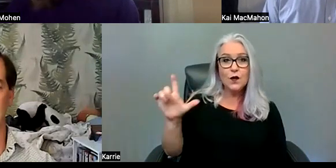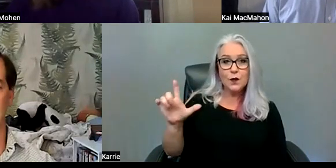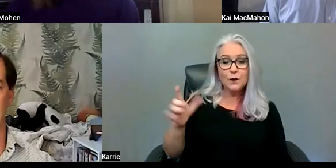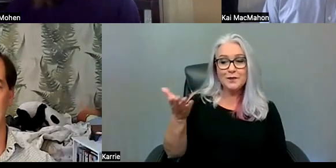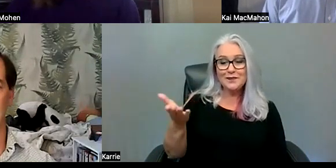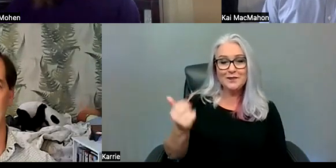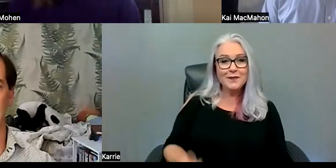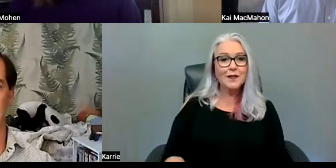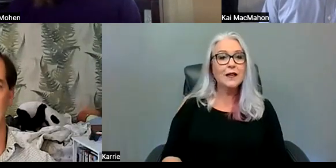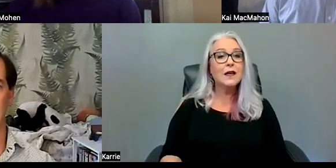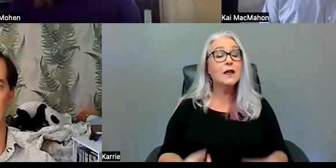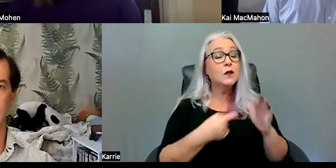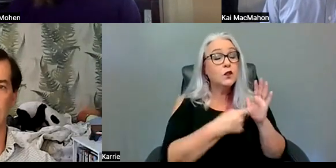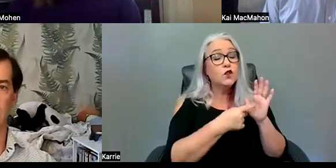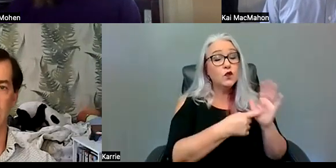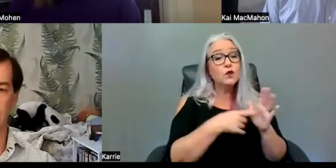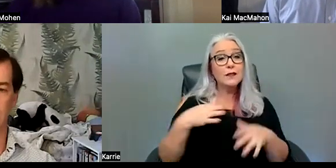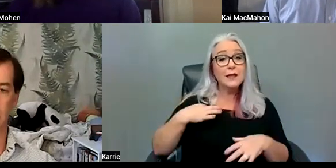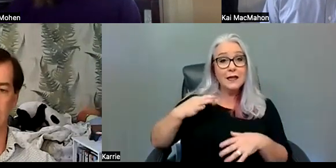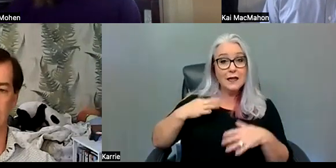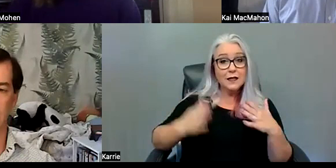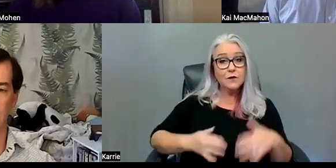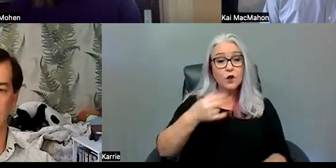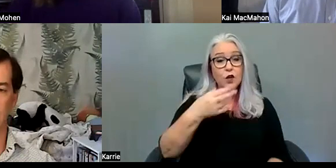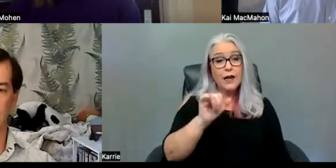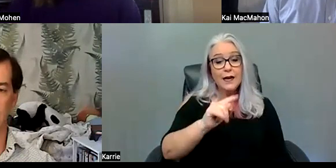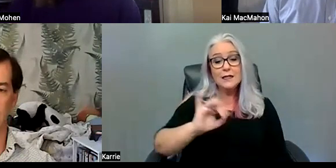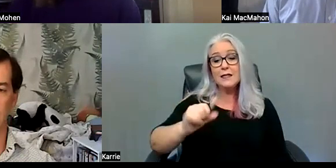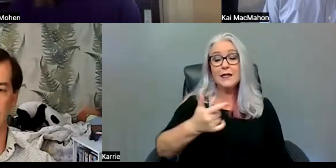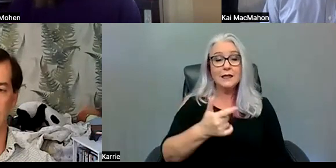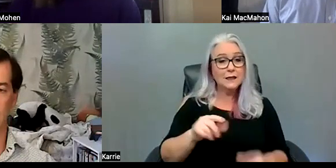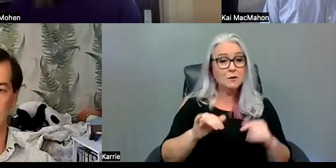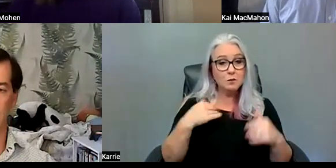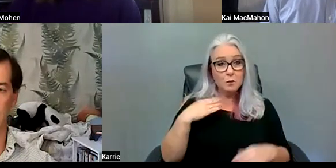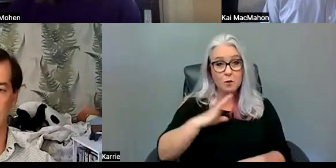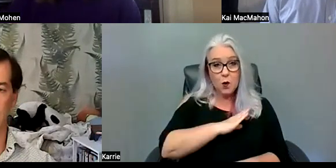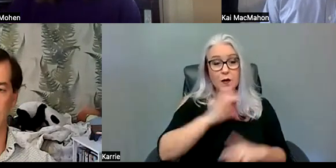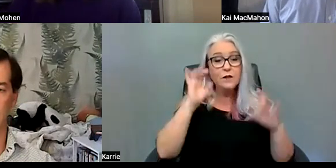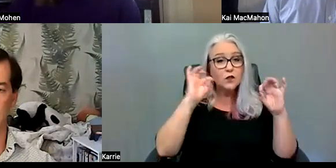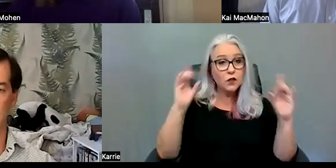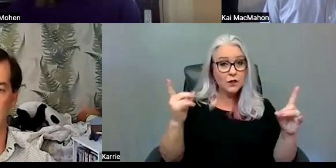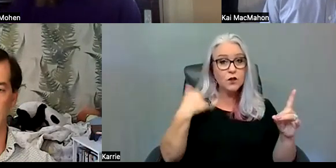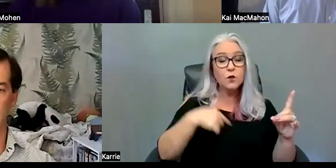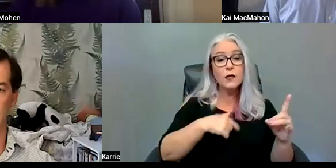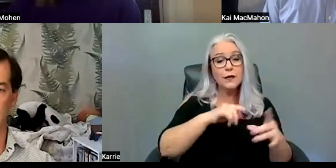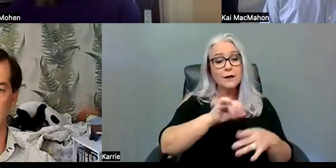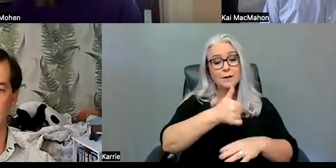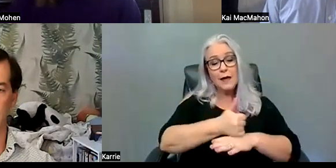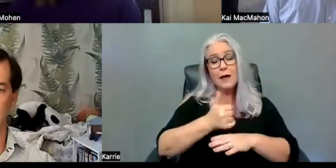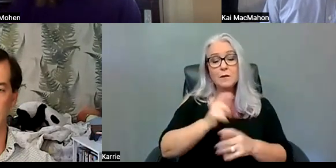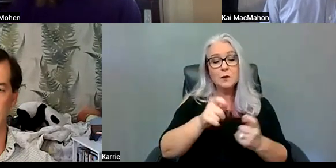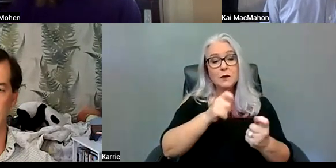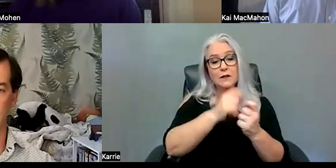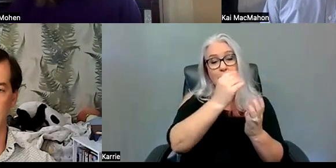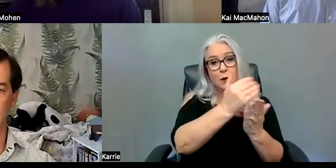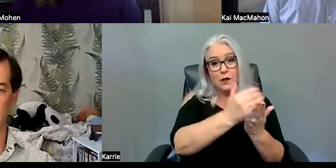the candidates for the Hastings Board of Education. We chose lots for the order of the candidate statements and questions. We have 4 candidates